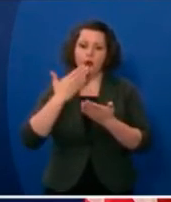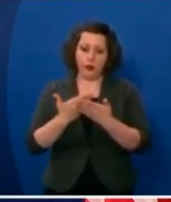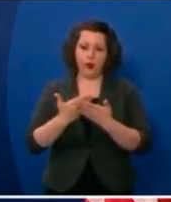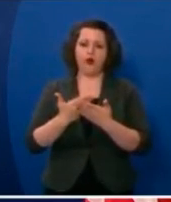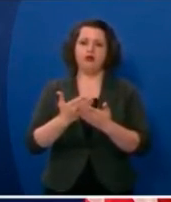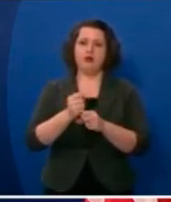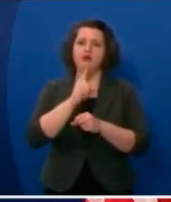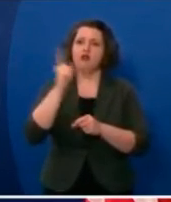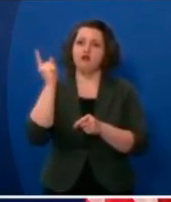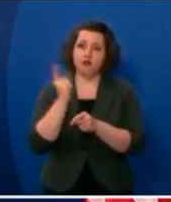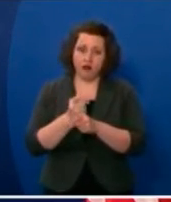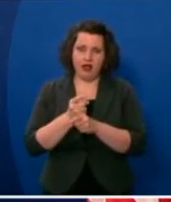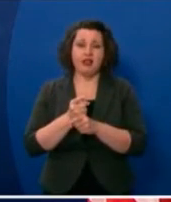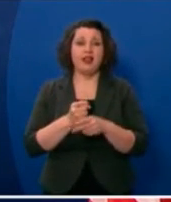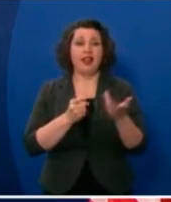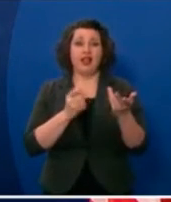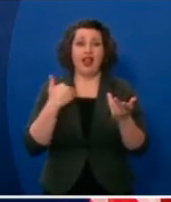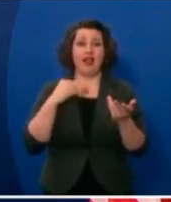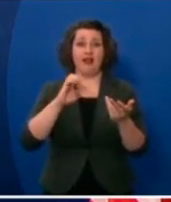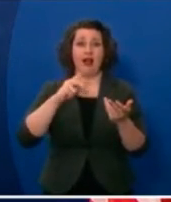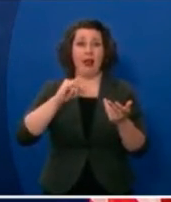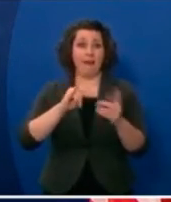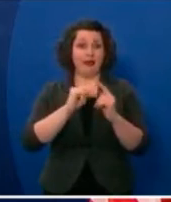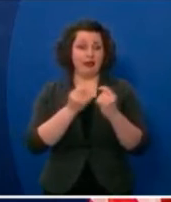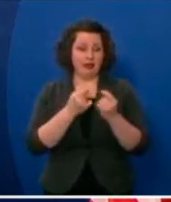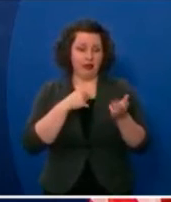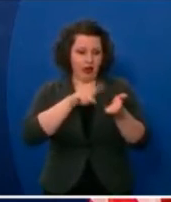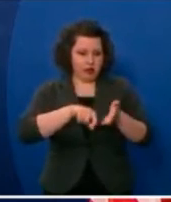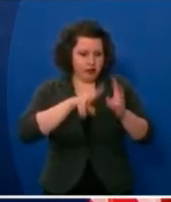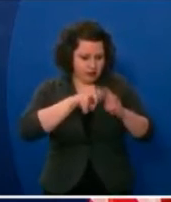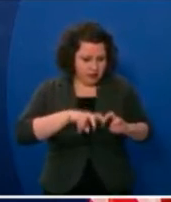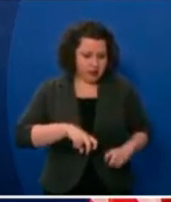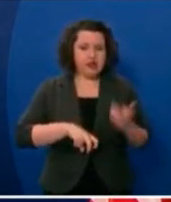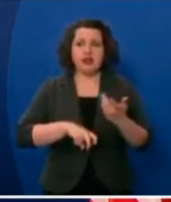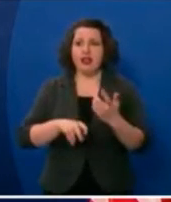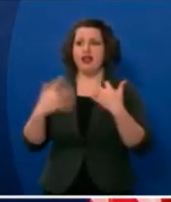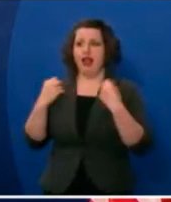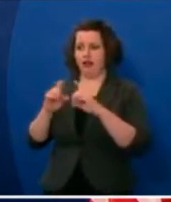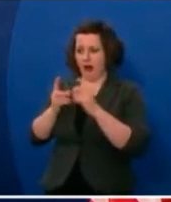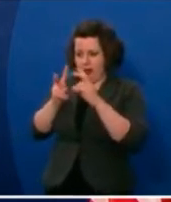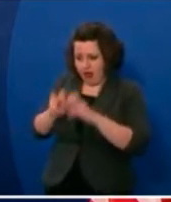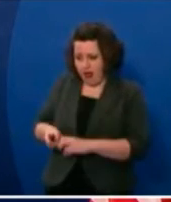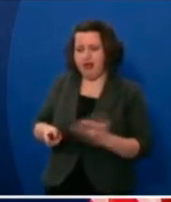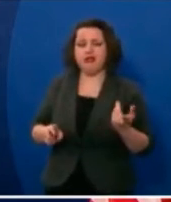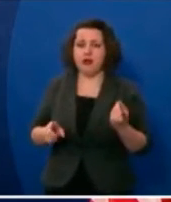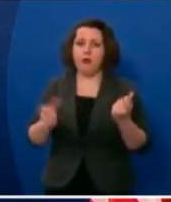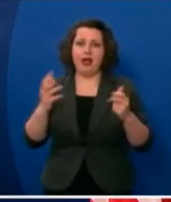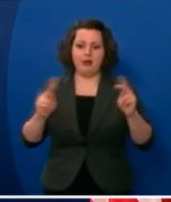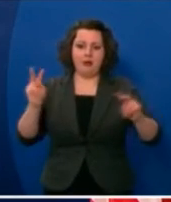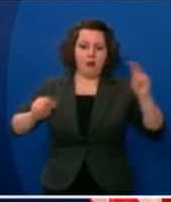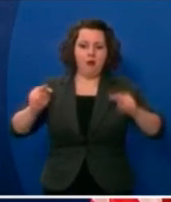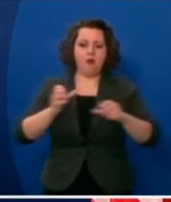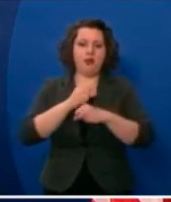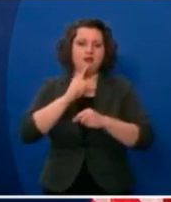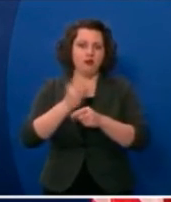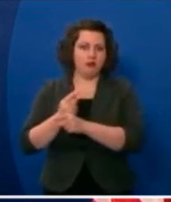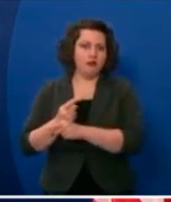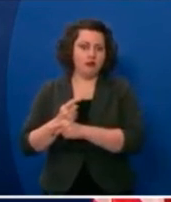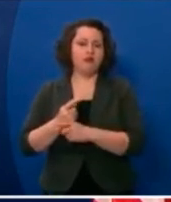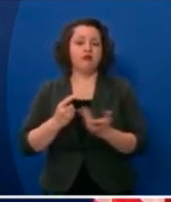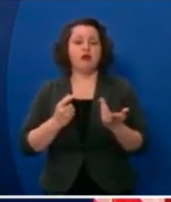team that's also poring over it every single day, and the Department of Public Health that's pouring it. Got a lot of eyes on it. So our goal is to continue